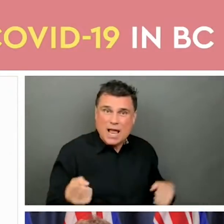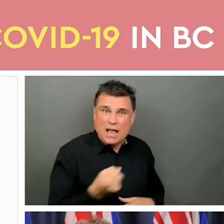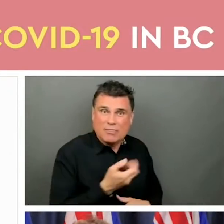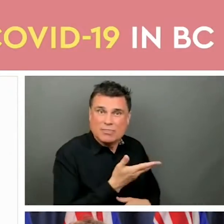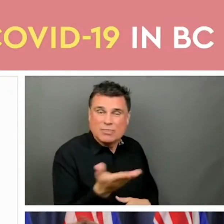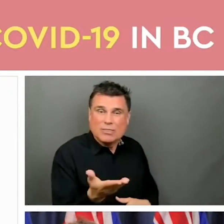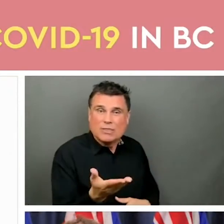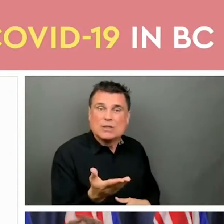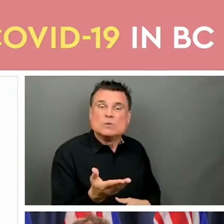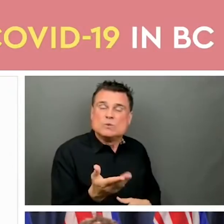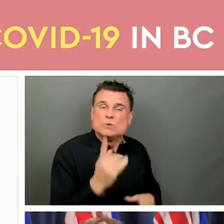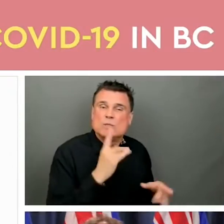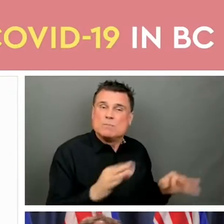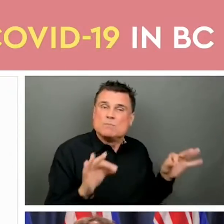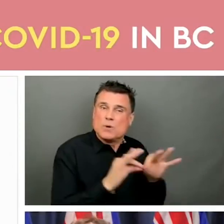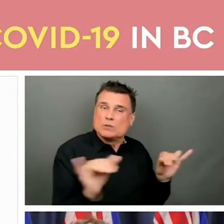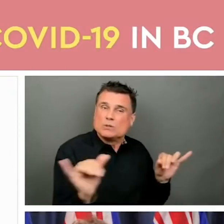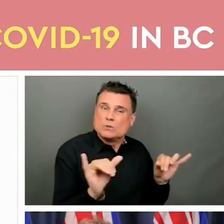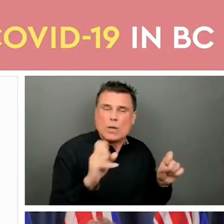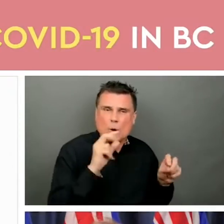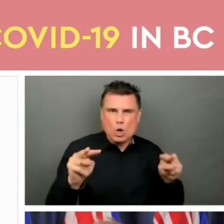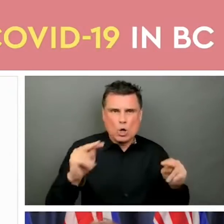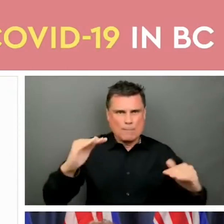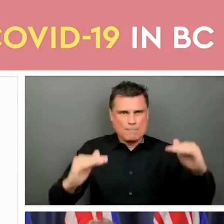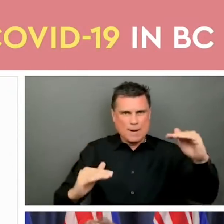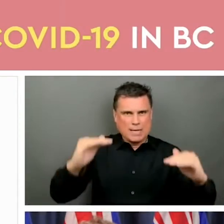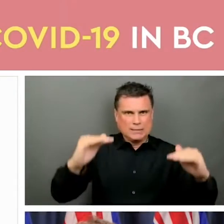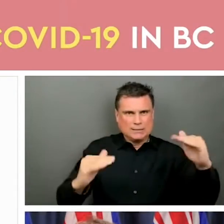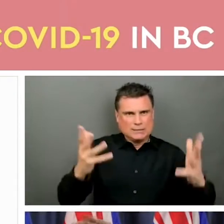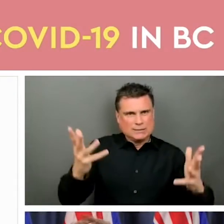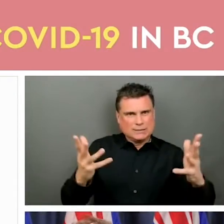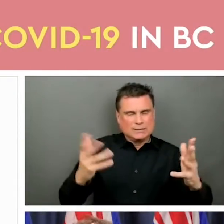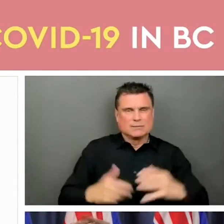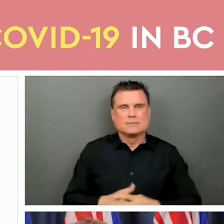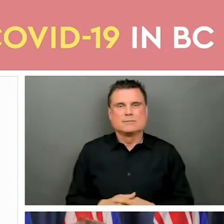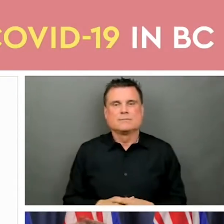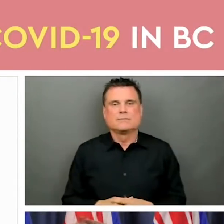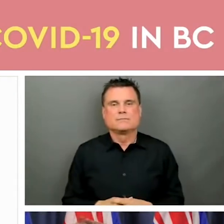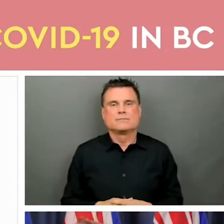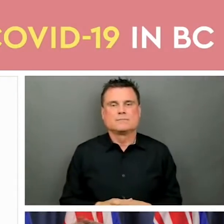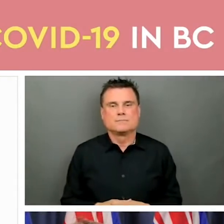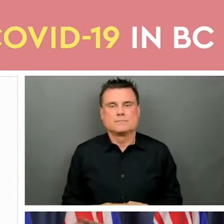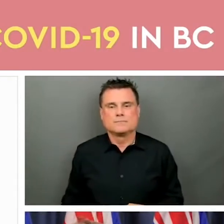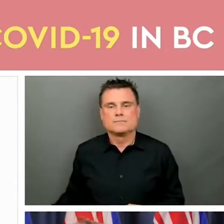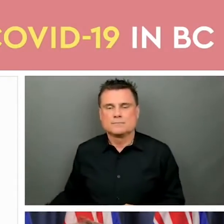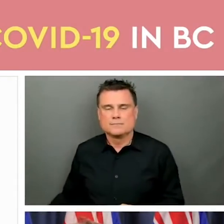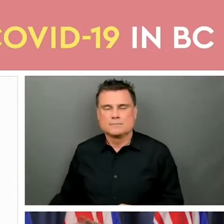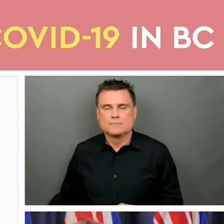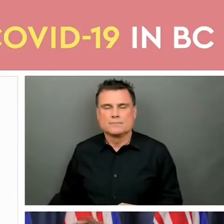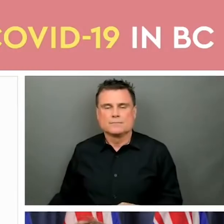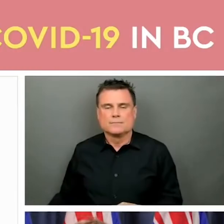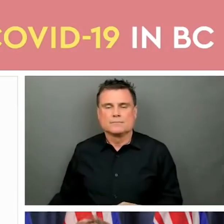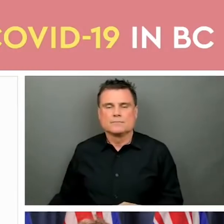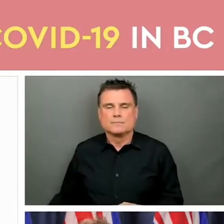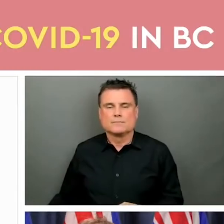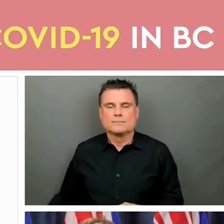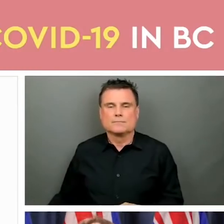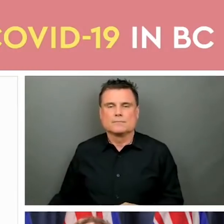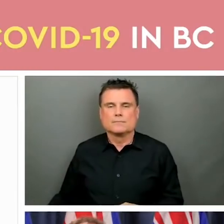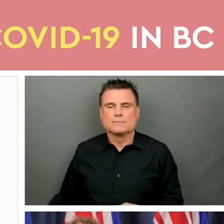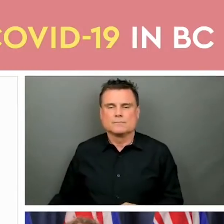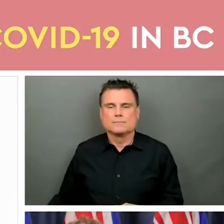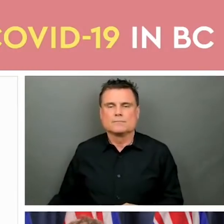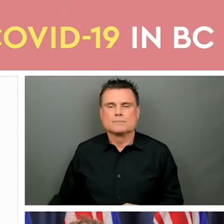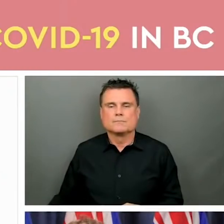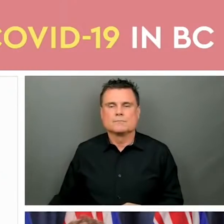the status of hospital capacity, which will be the course of the presentation. I think we're back one. Last fall we laid